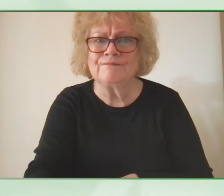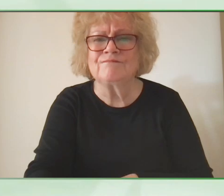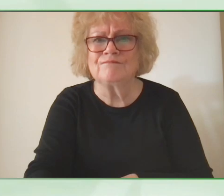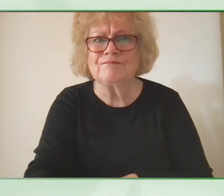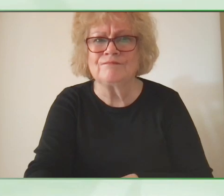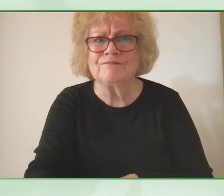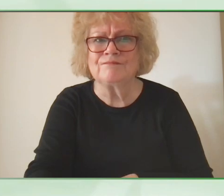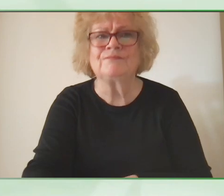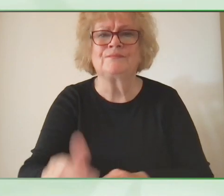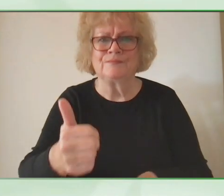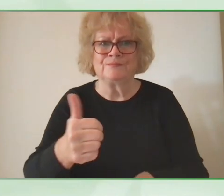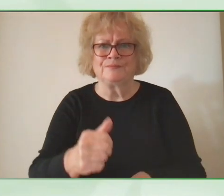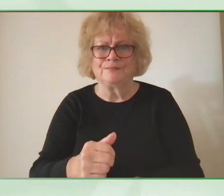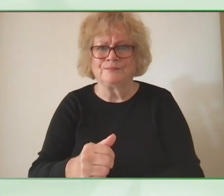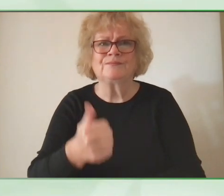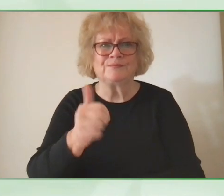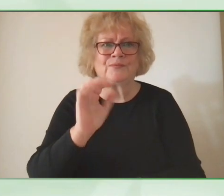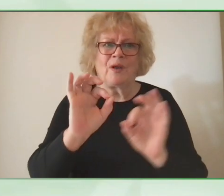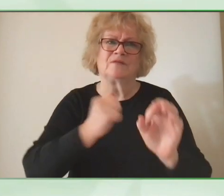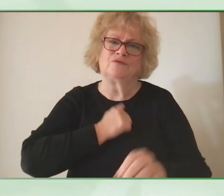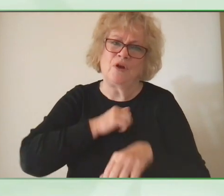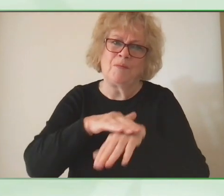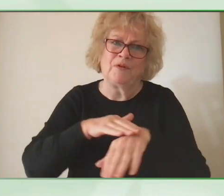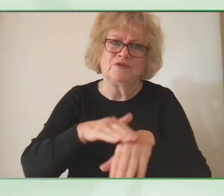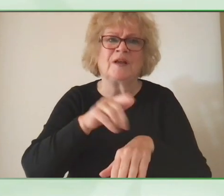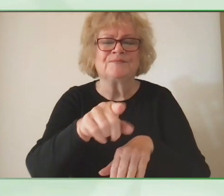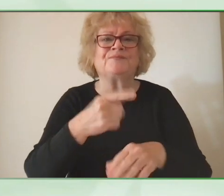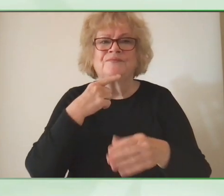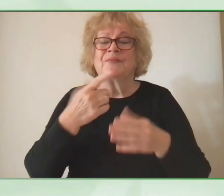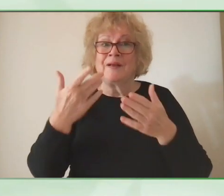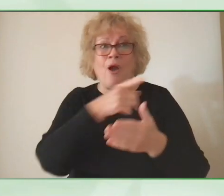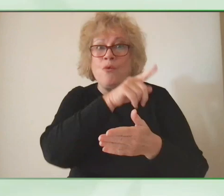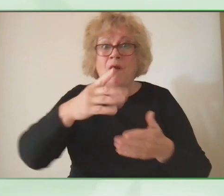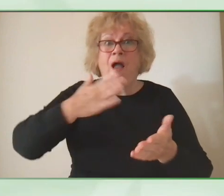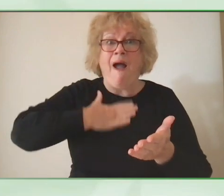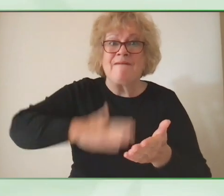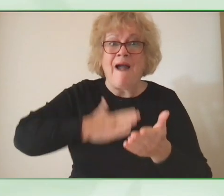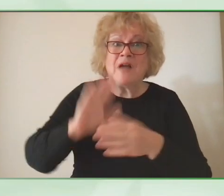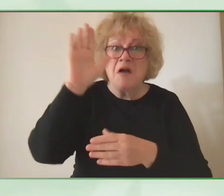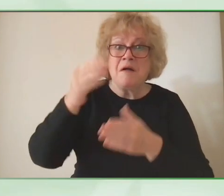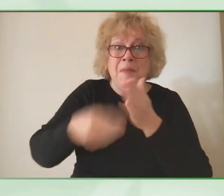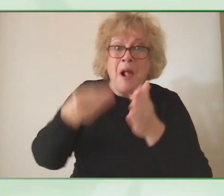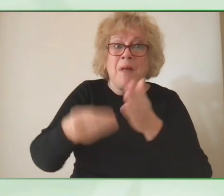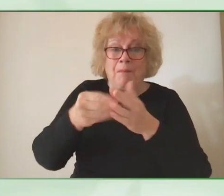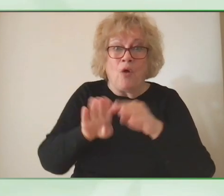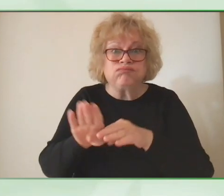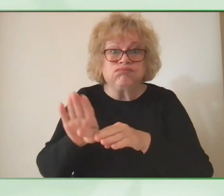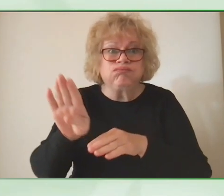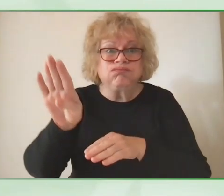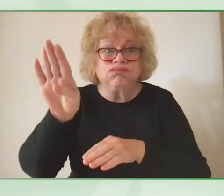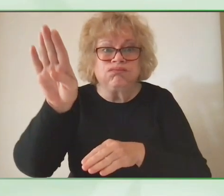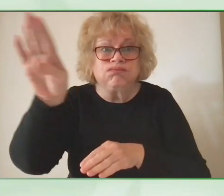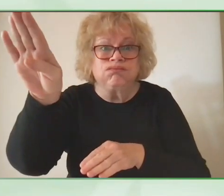tools. And that's why we have to come up with an economic model, not a market model. I'm very, very skeptical that